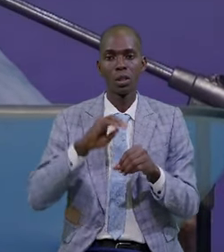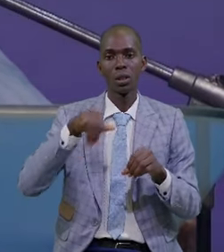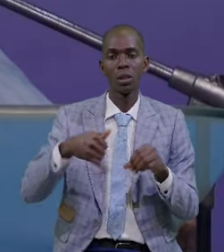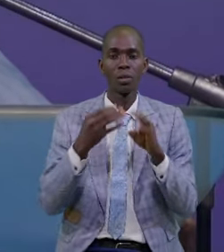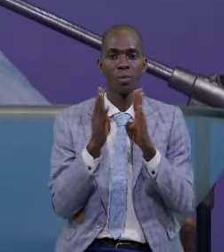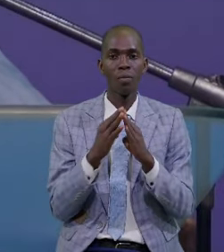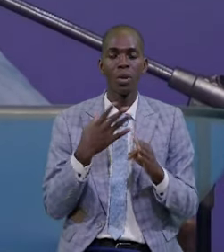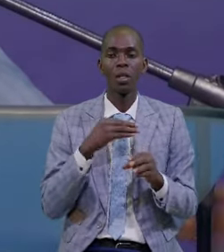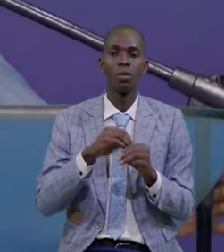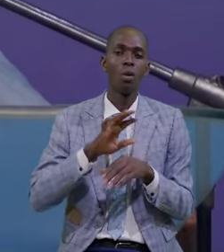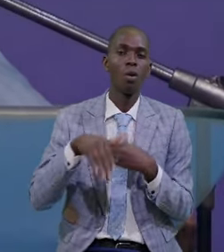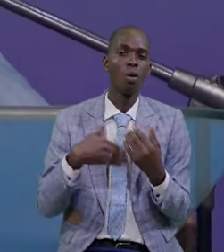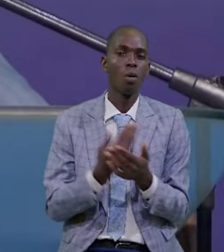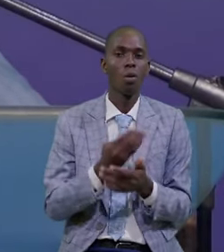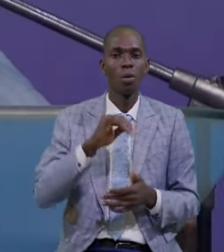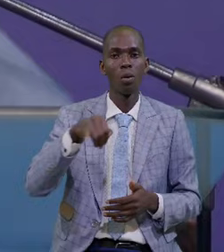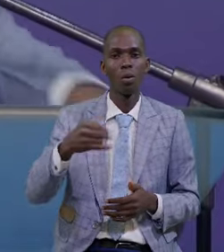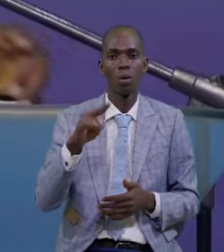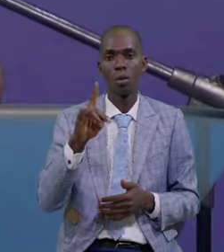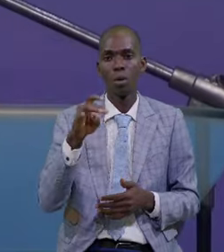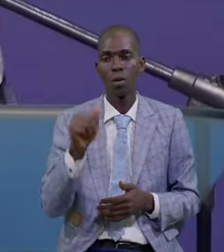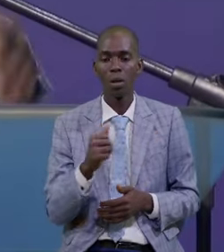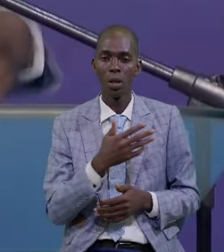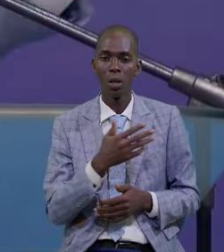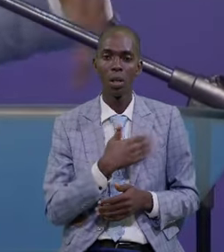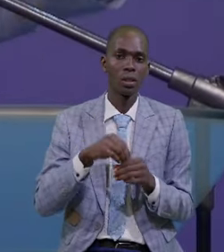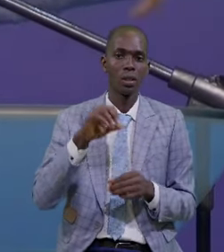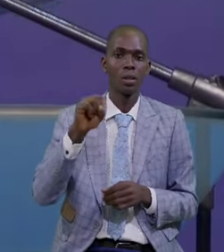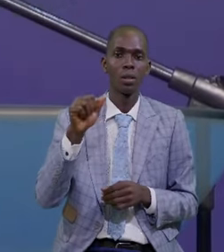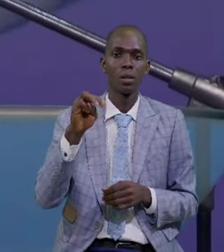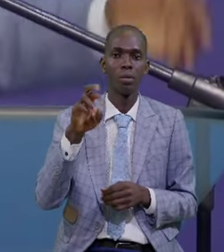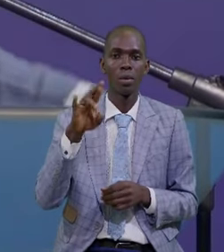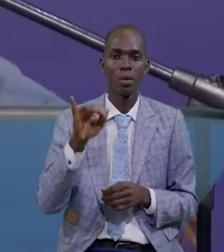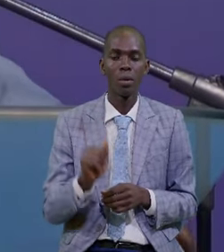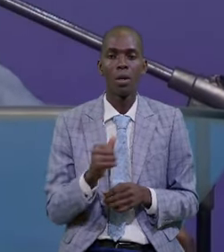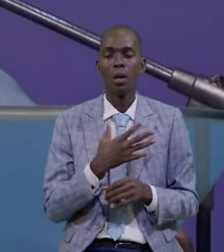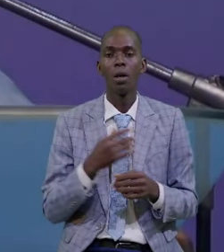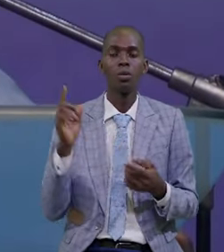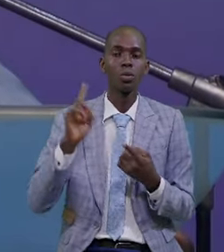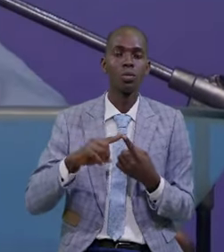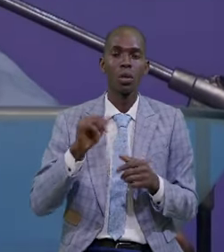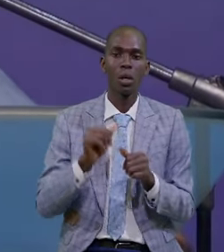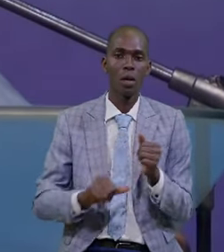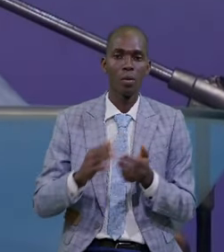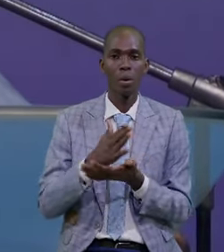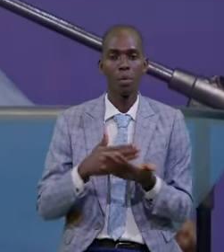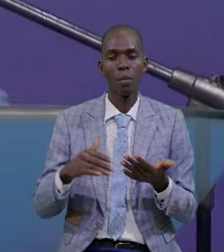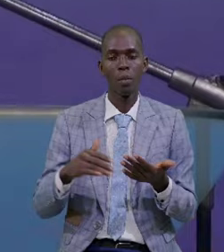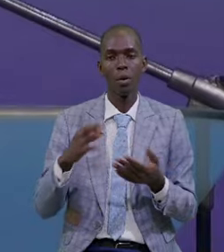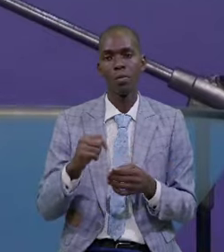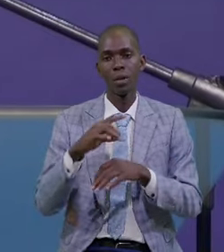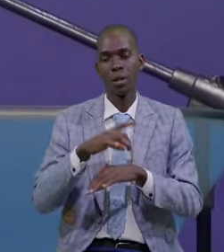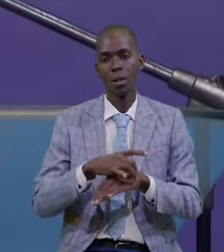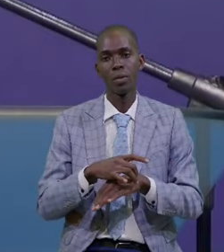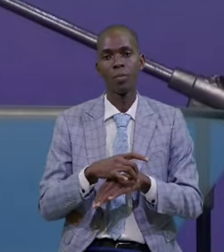all Judea and in Samaria and unto the uttermost part of the earth.